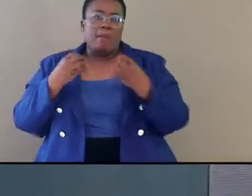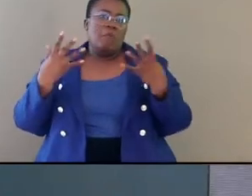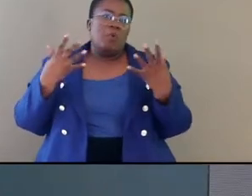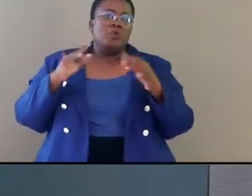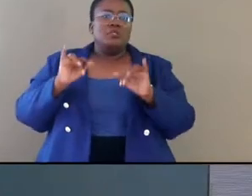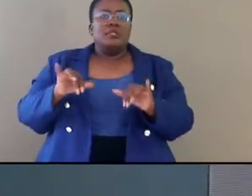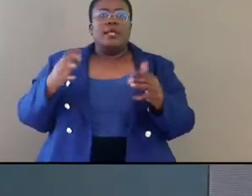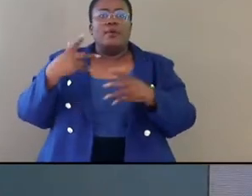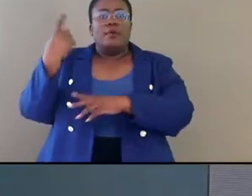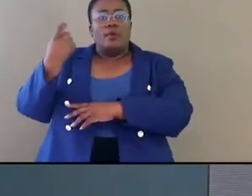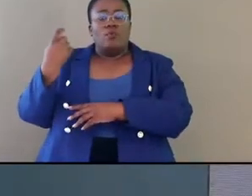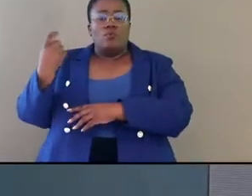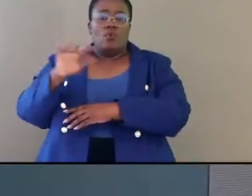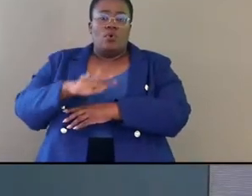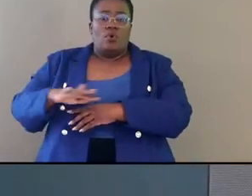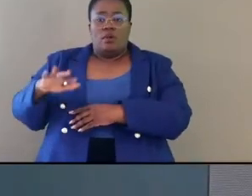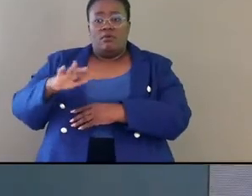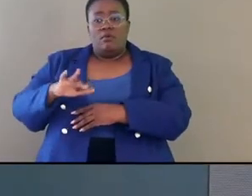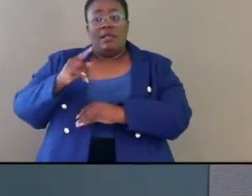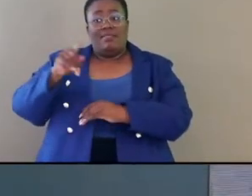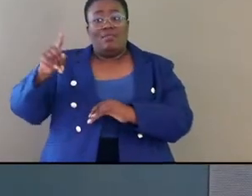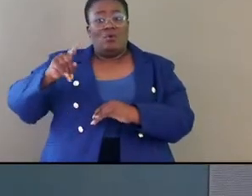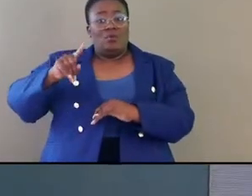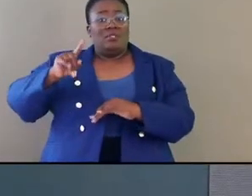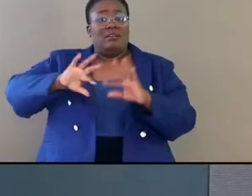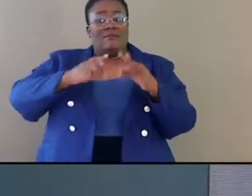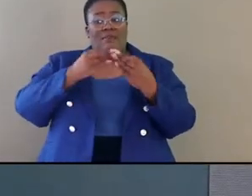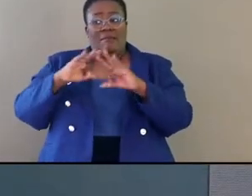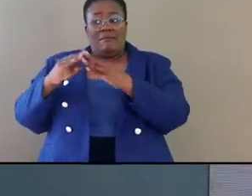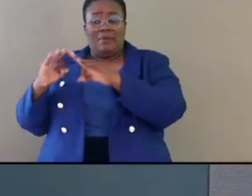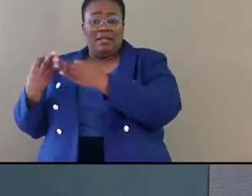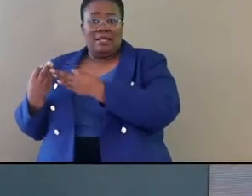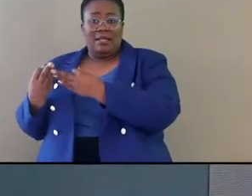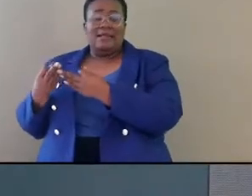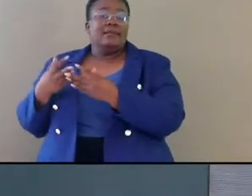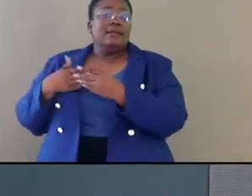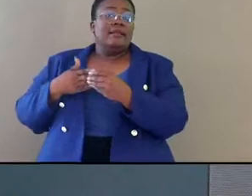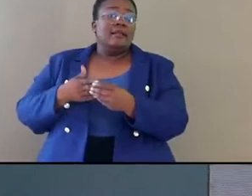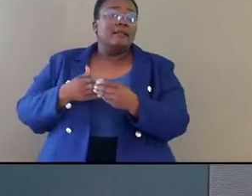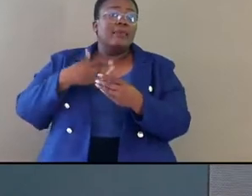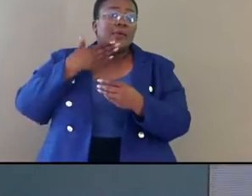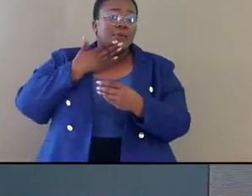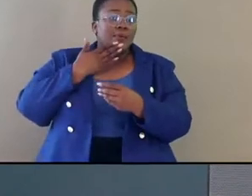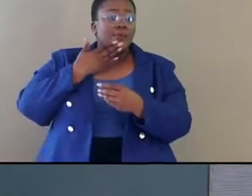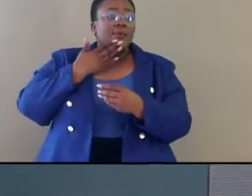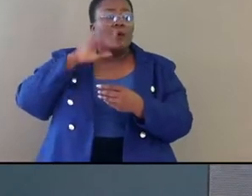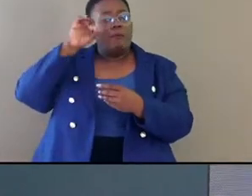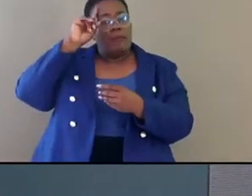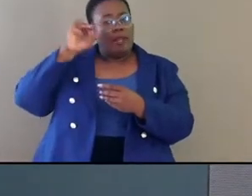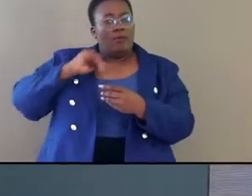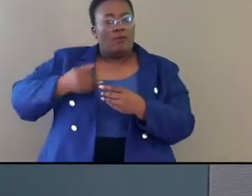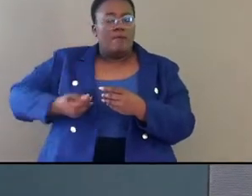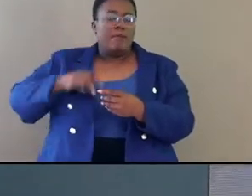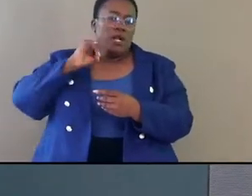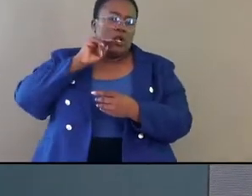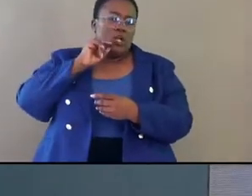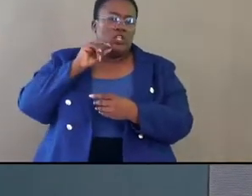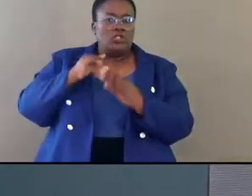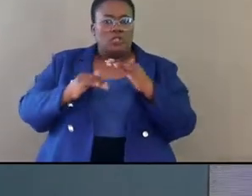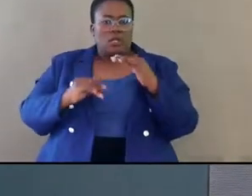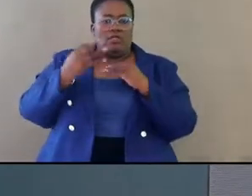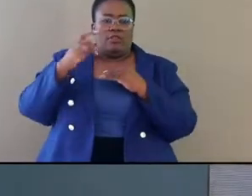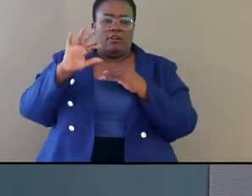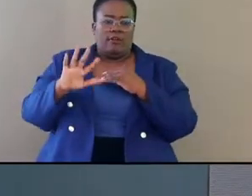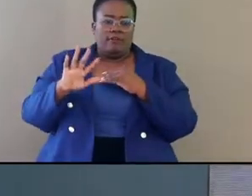you know in those households the subjectively poor households are headed by black African females younger than 35 and earlier we raised our